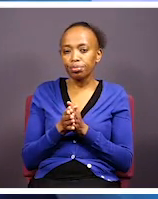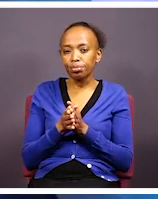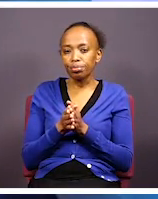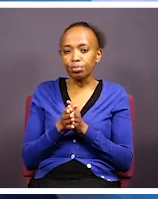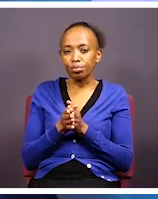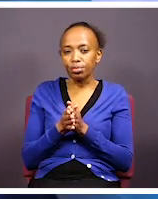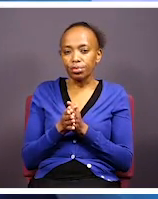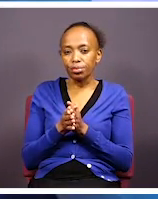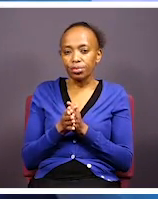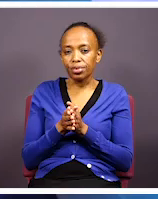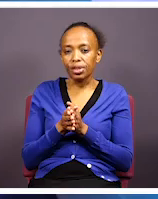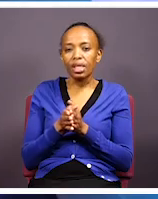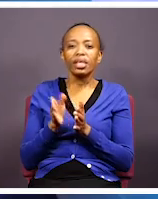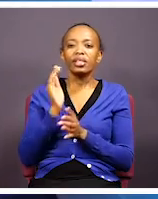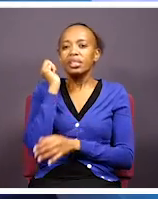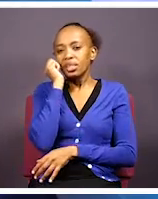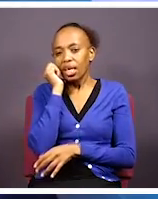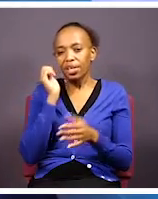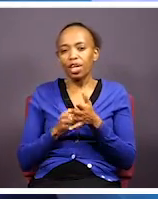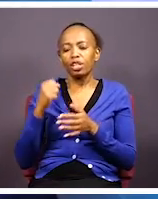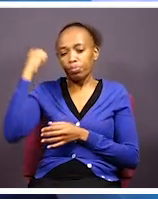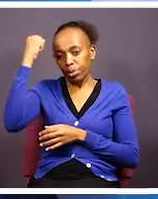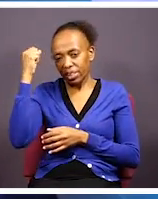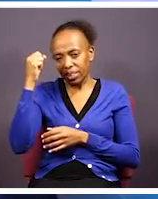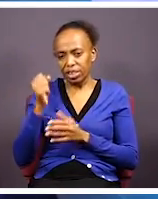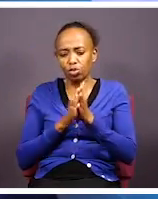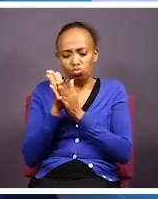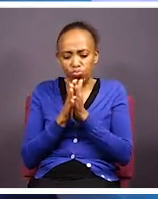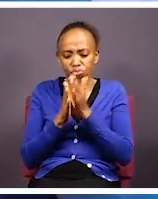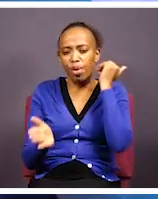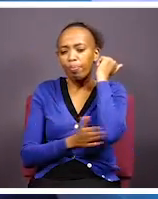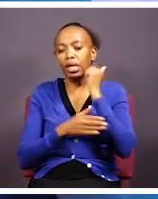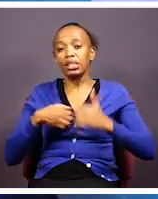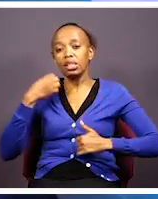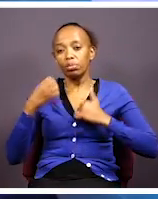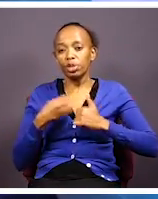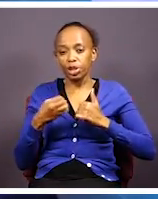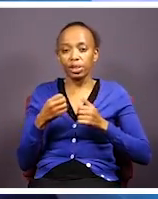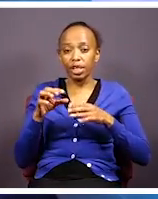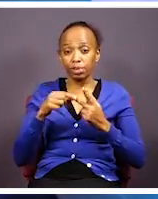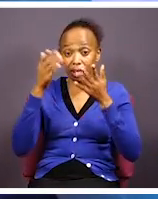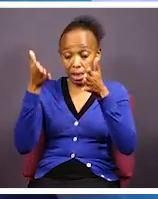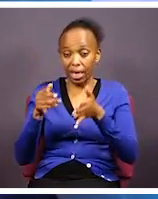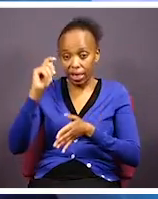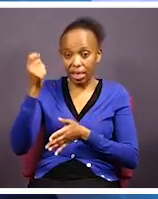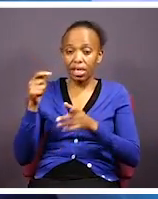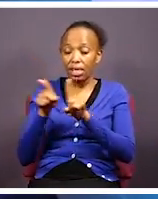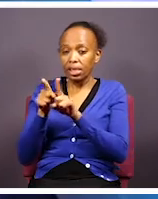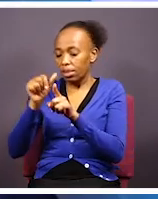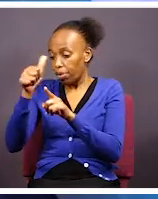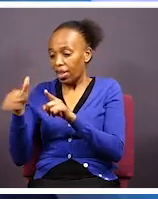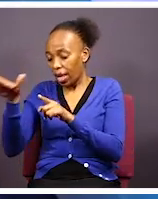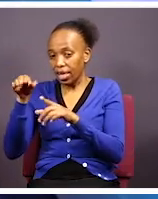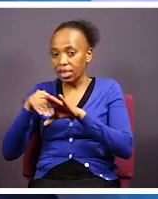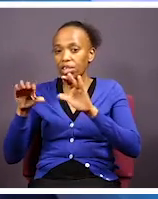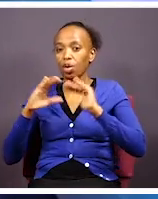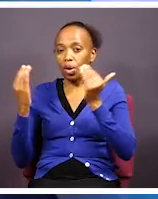it's sad that politics seems to start the worst of our emotions particularly in kenya but also in some parts of the